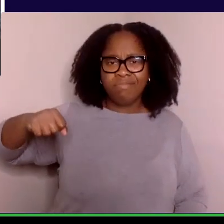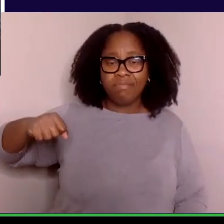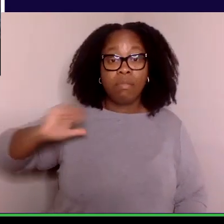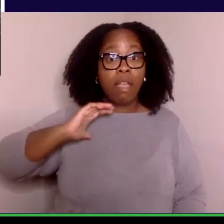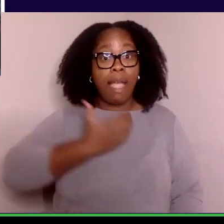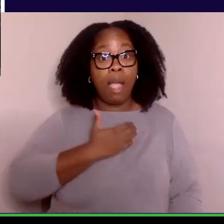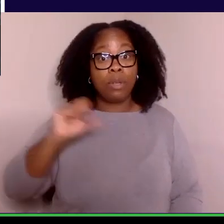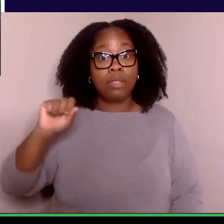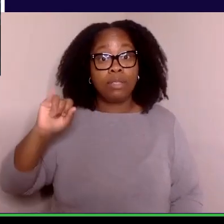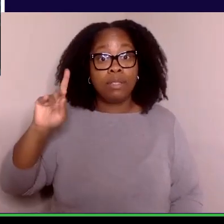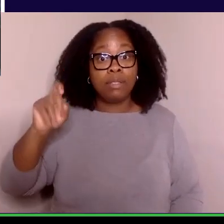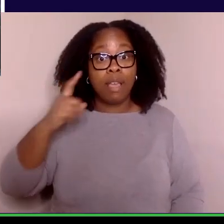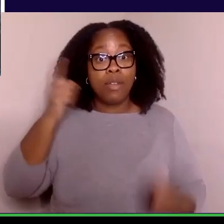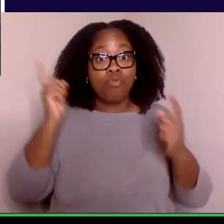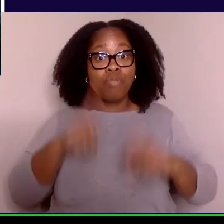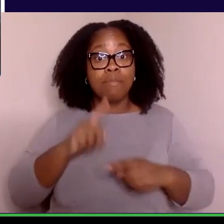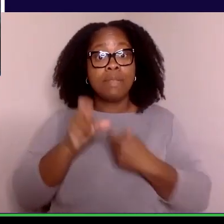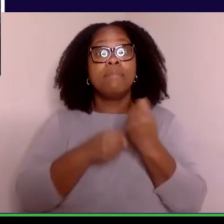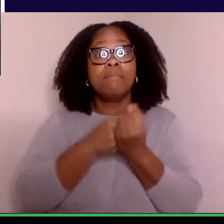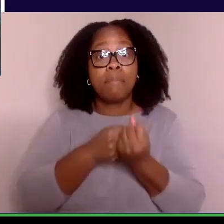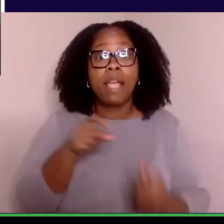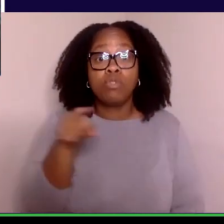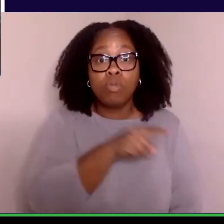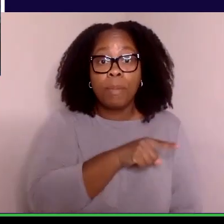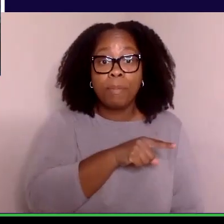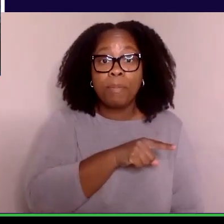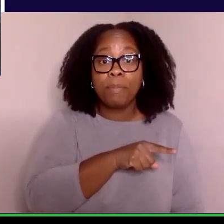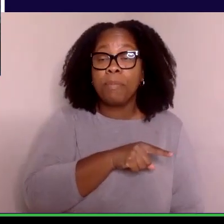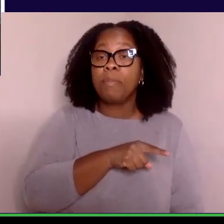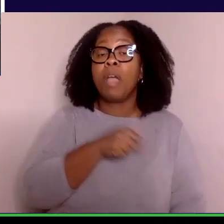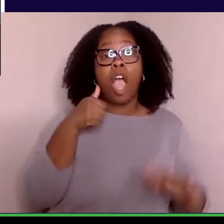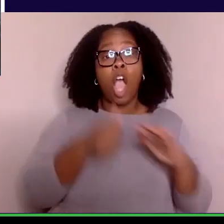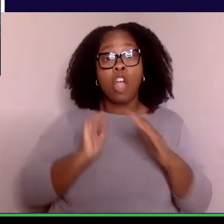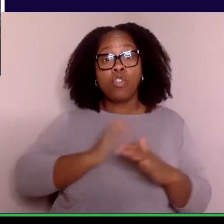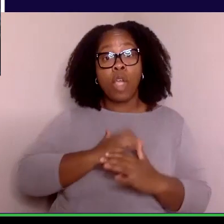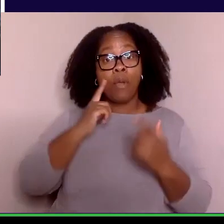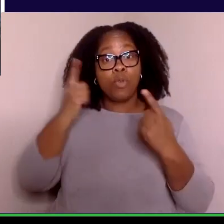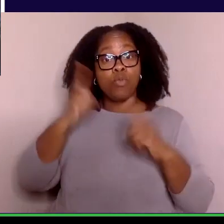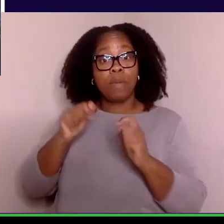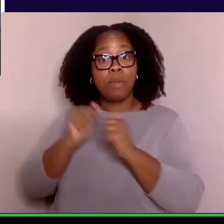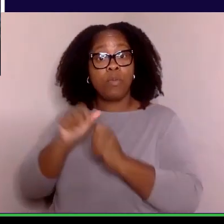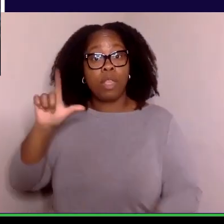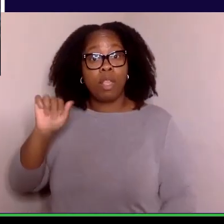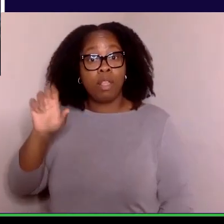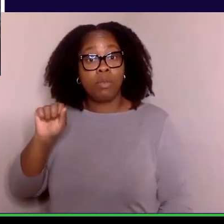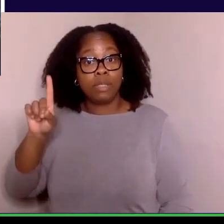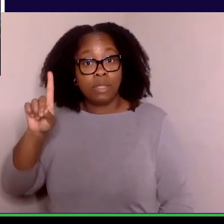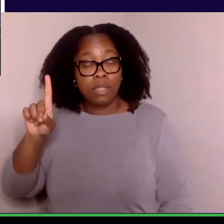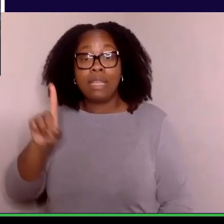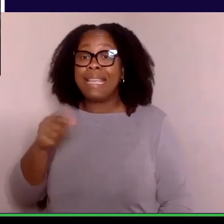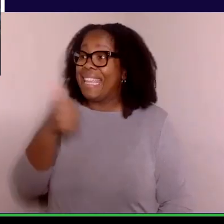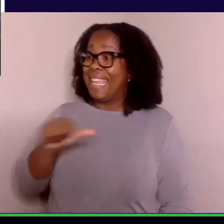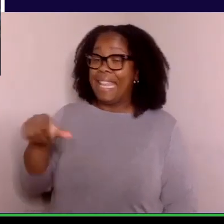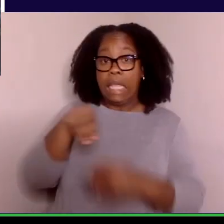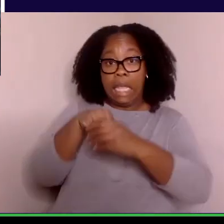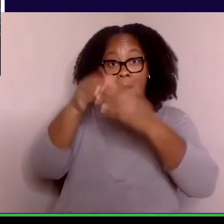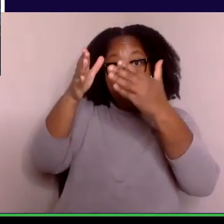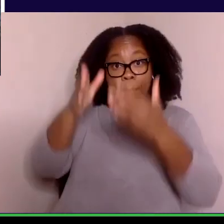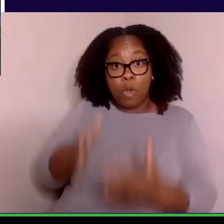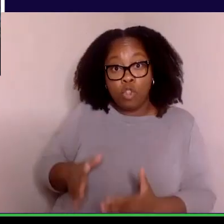up. Under our agreement with the district, any in-person services provided by